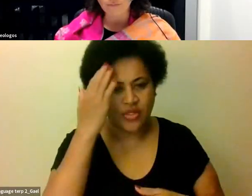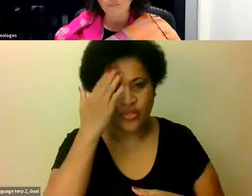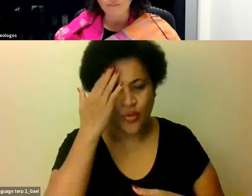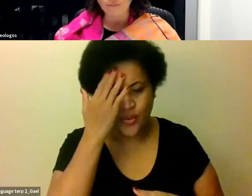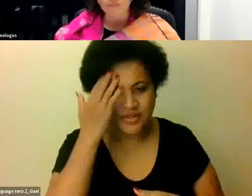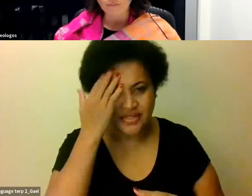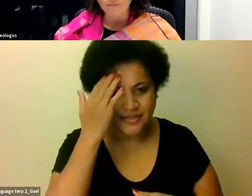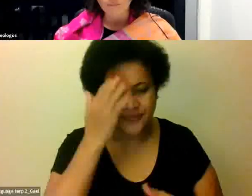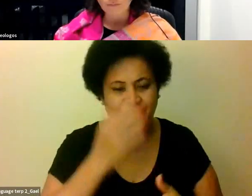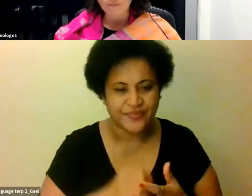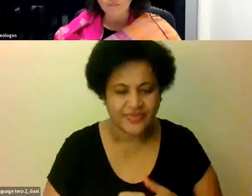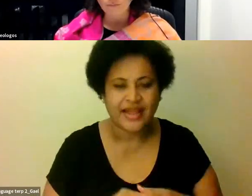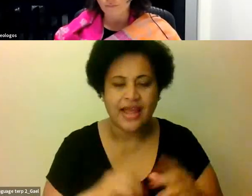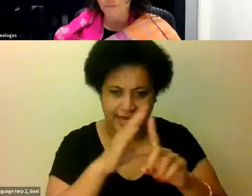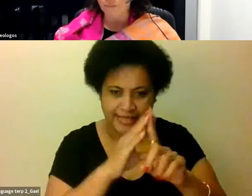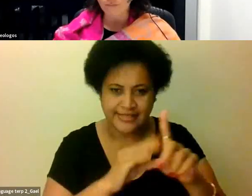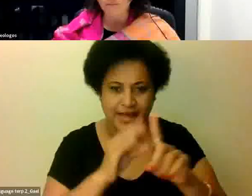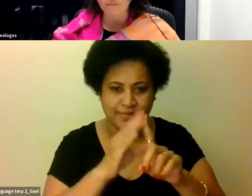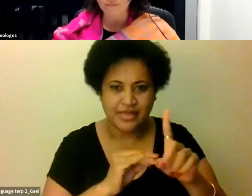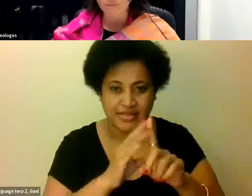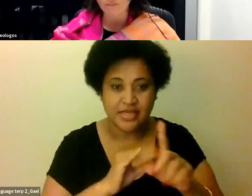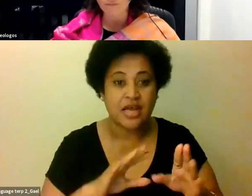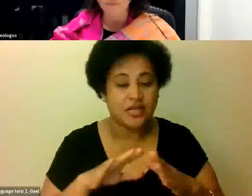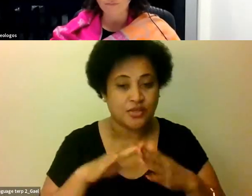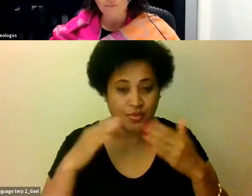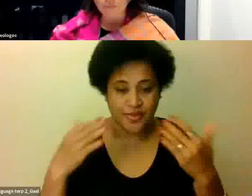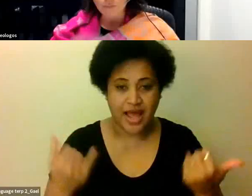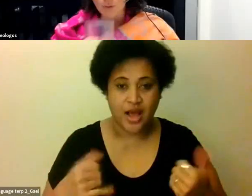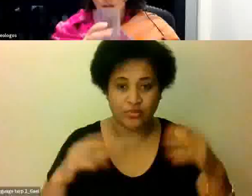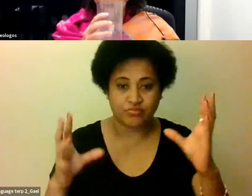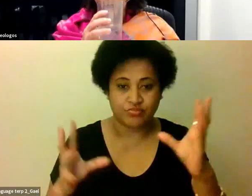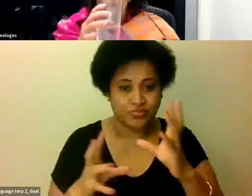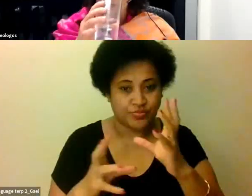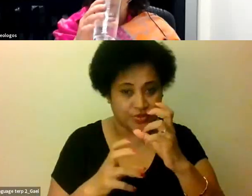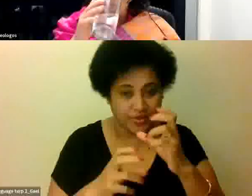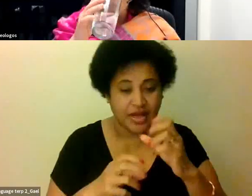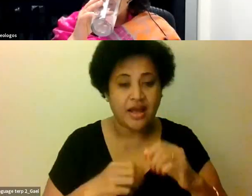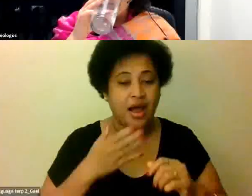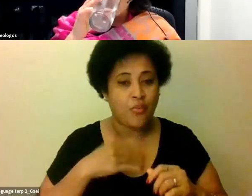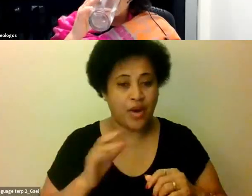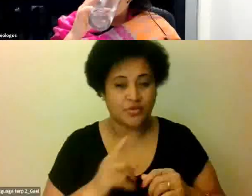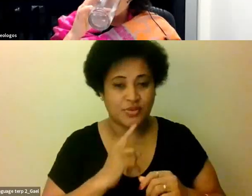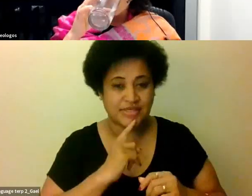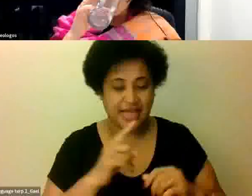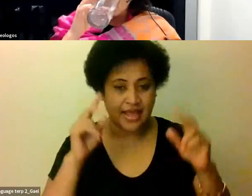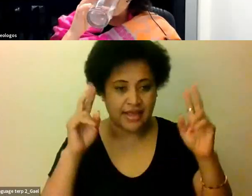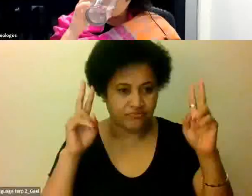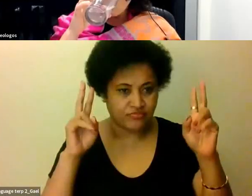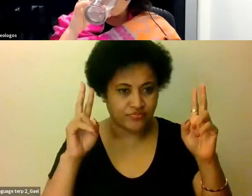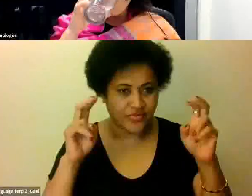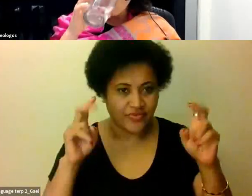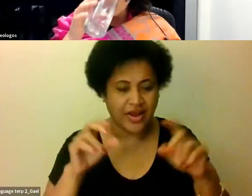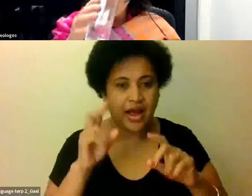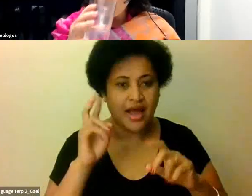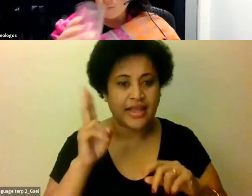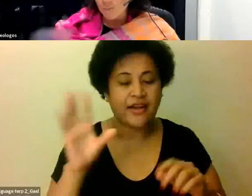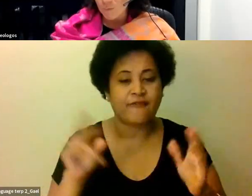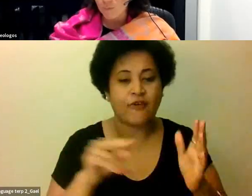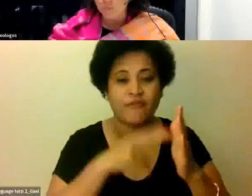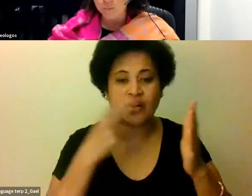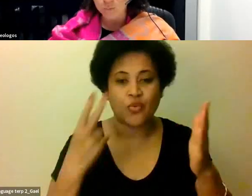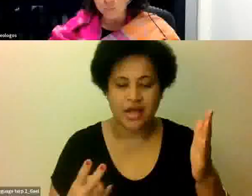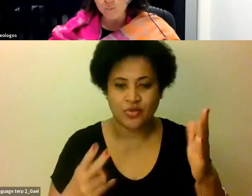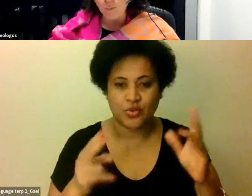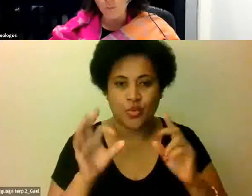And I think as we're wrapping up, I would like to sort of rephrase one of the questions that has come in from Vanuatu. And